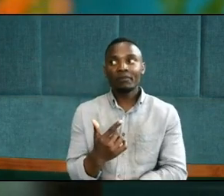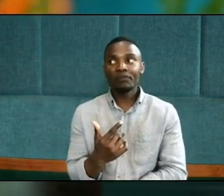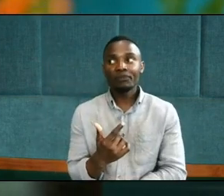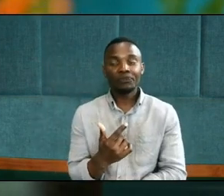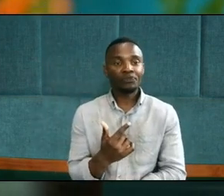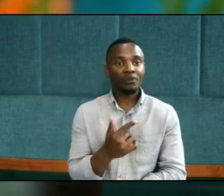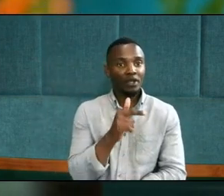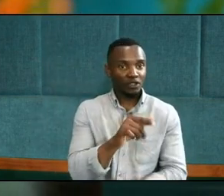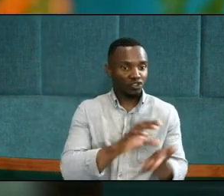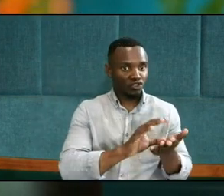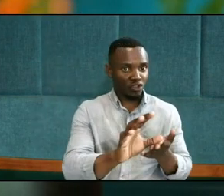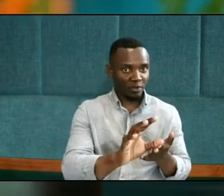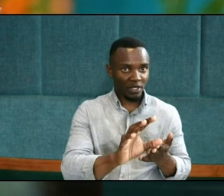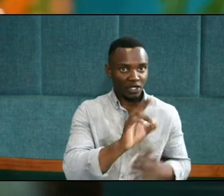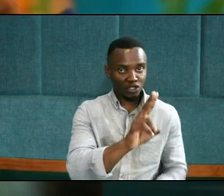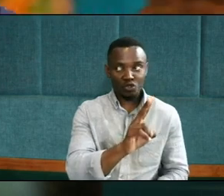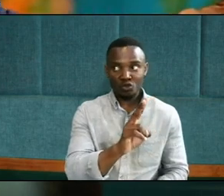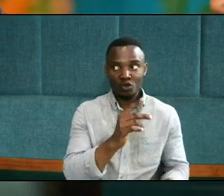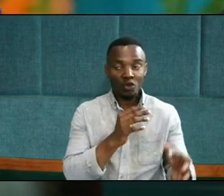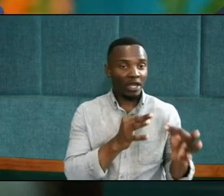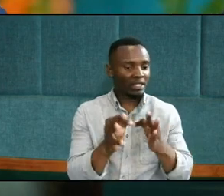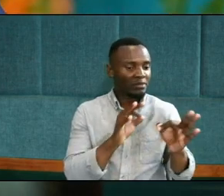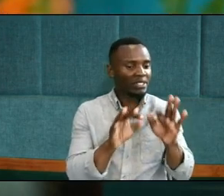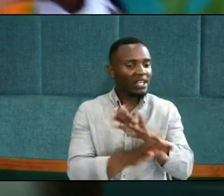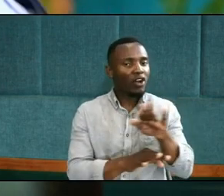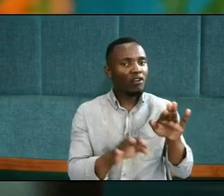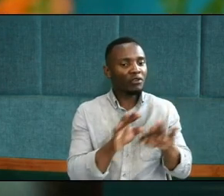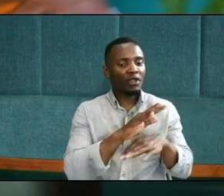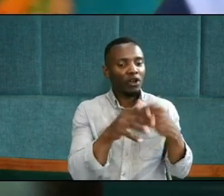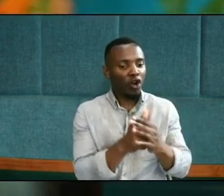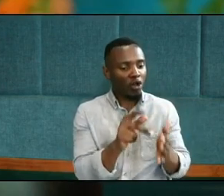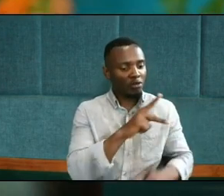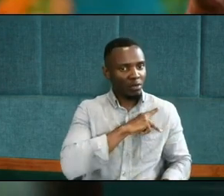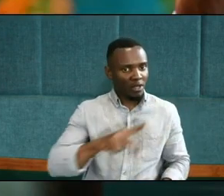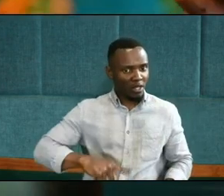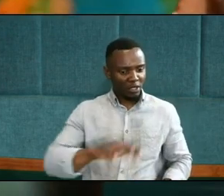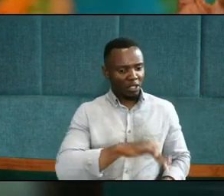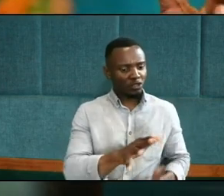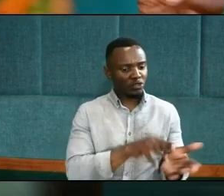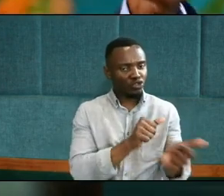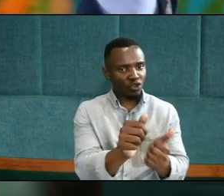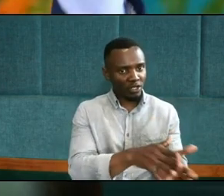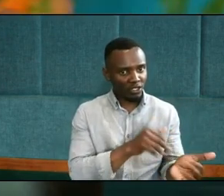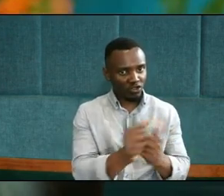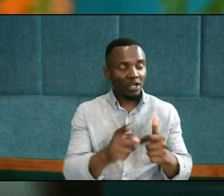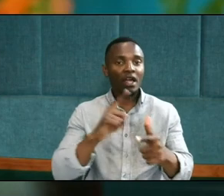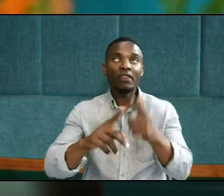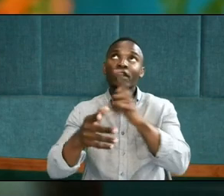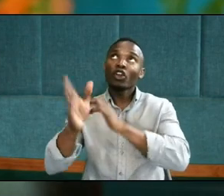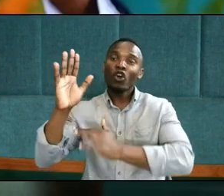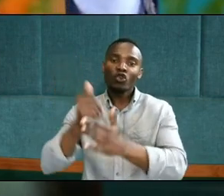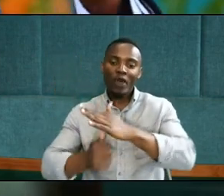of Daniel, it talks about after all these kingdoms were destroyed, then God is going to set up a